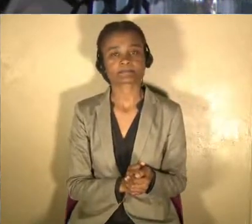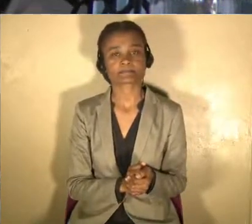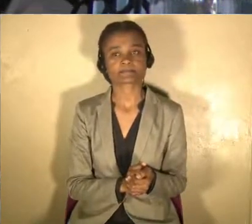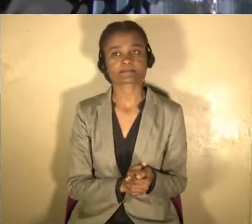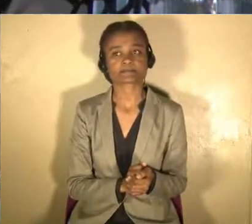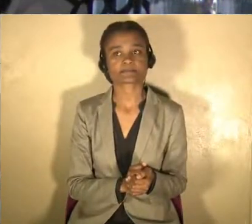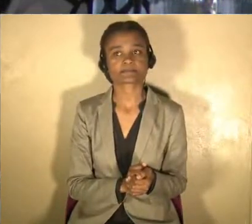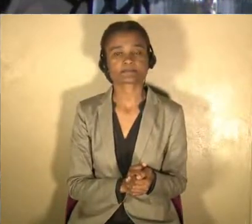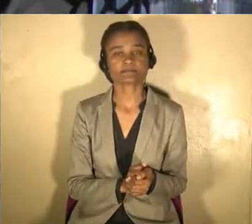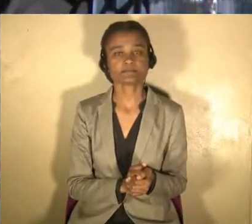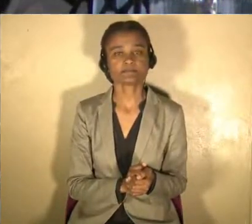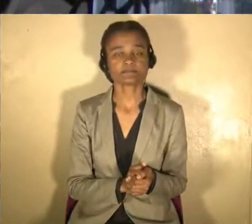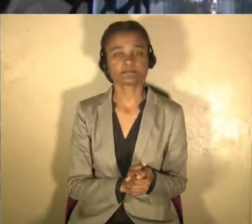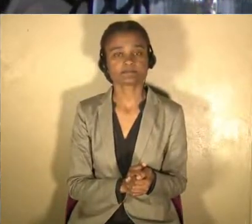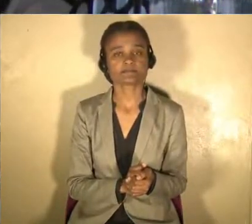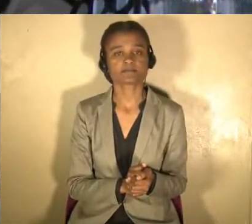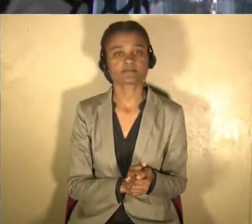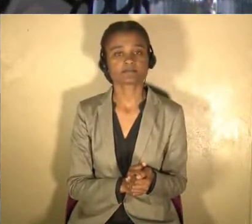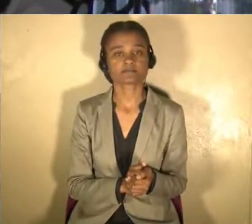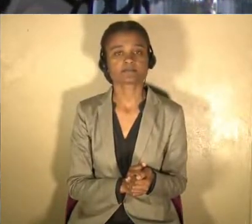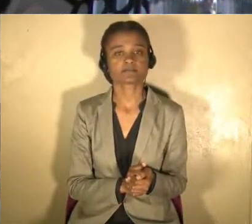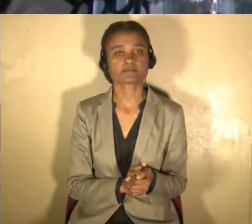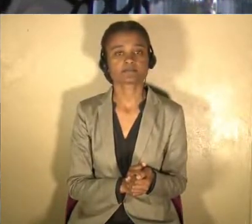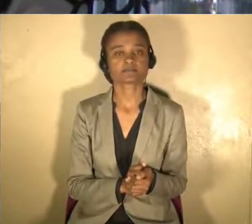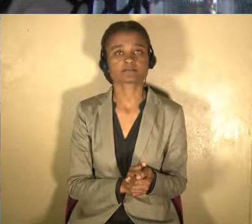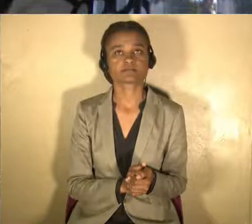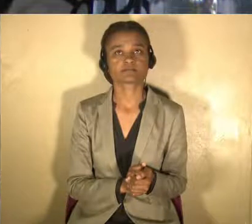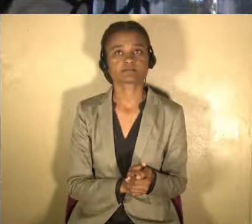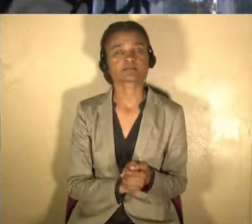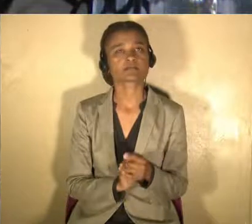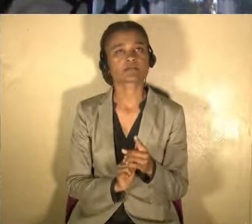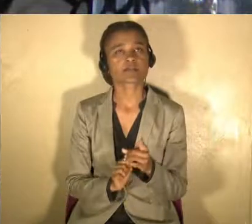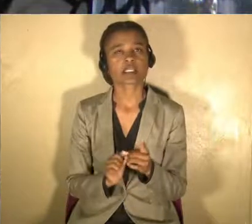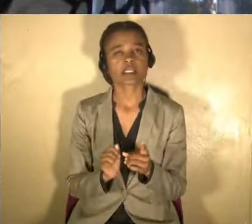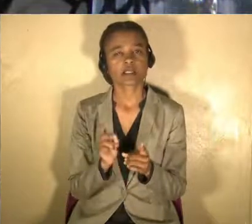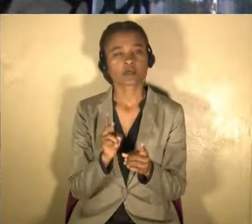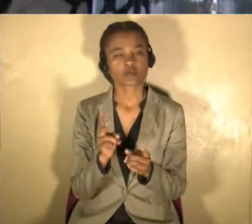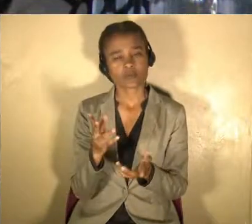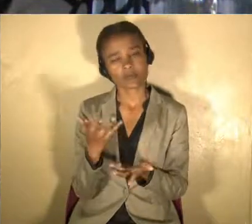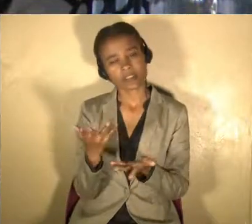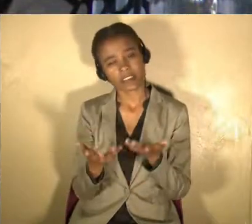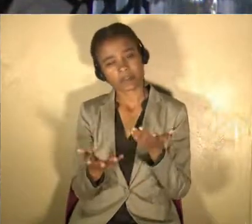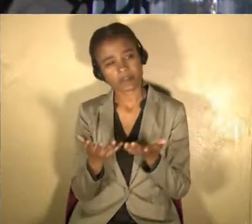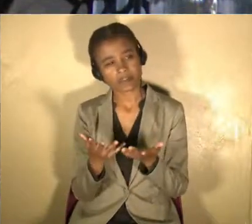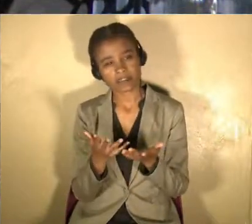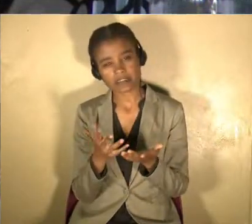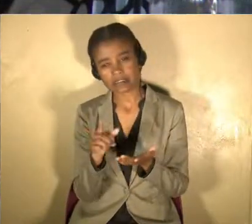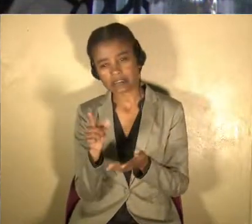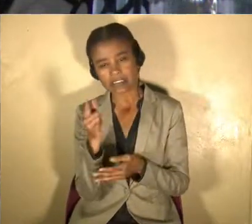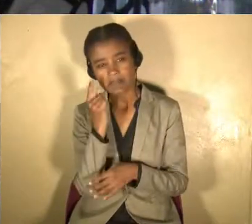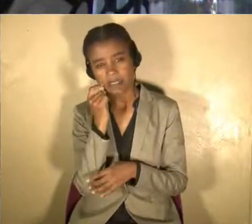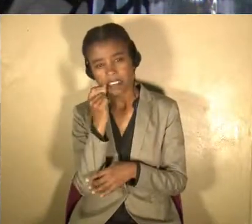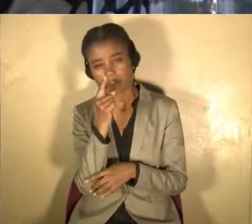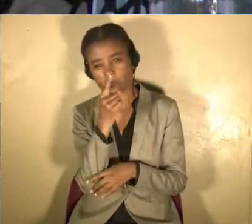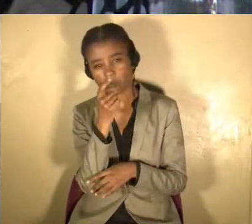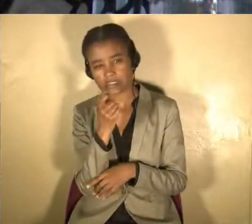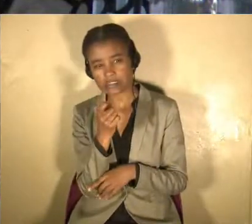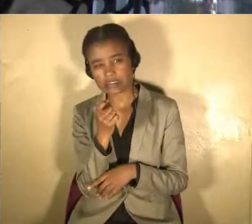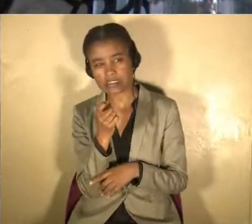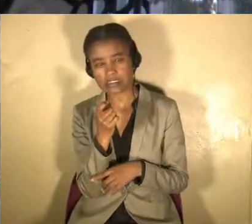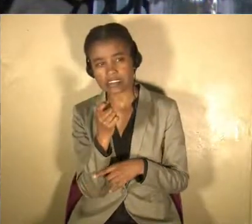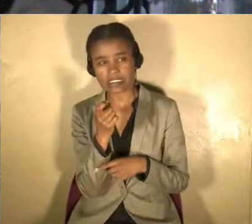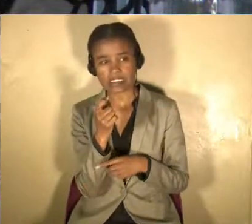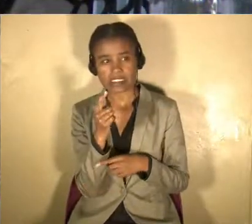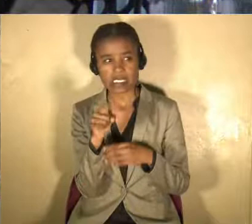there's a possibility, I may have not heard the question that was asked by Uputi regarding bana who